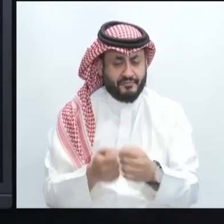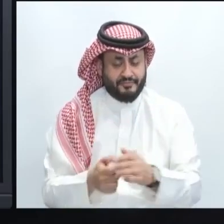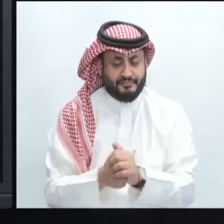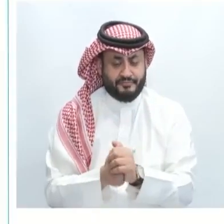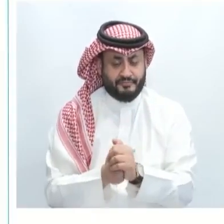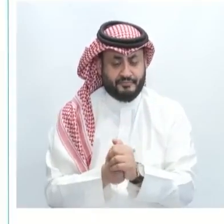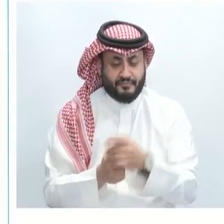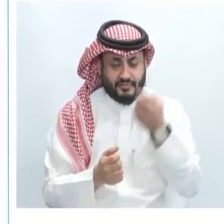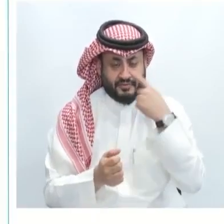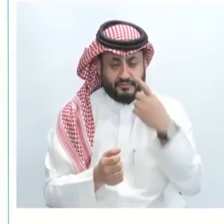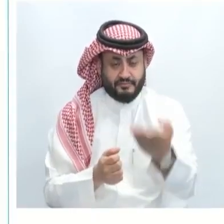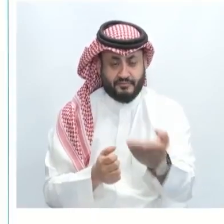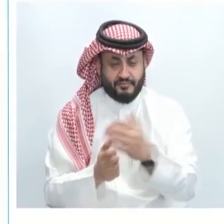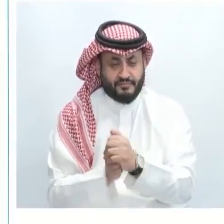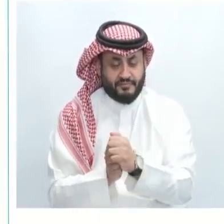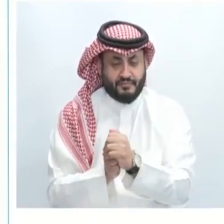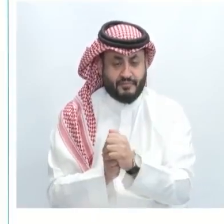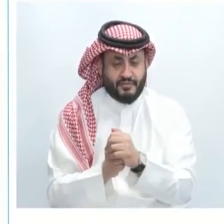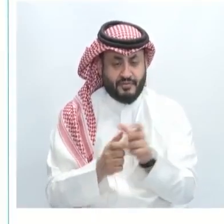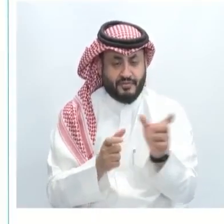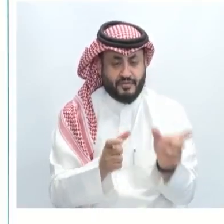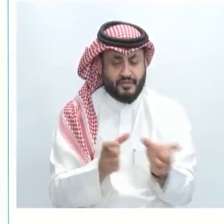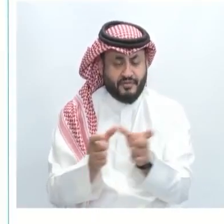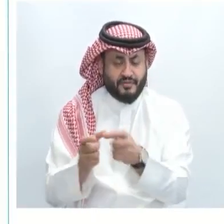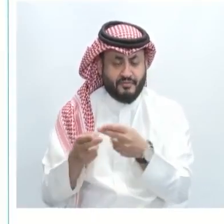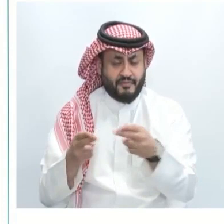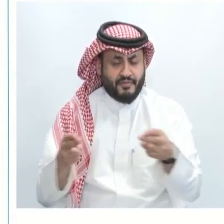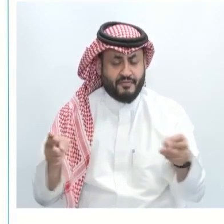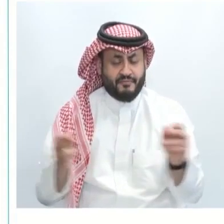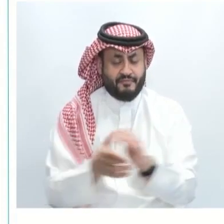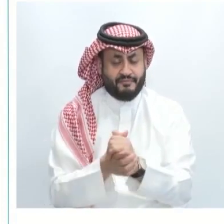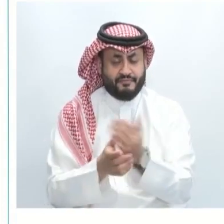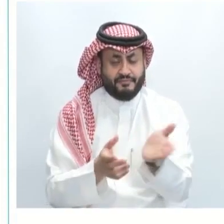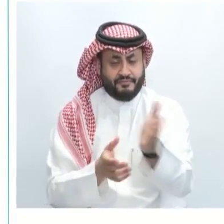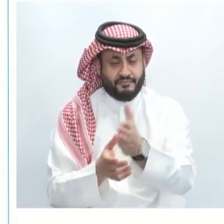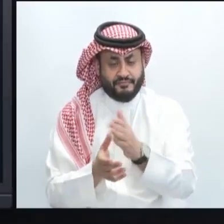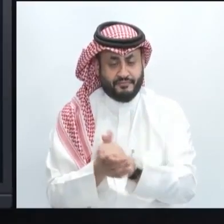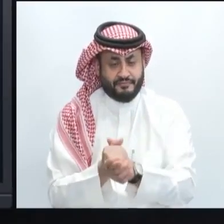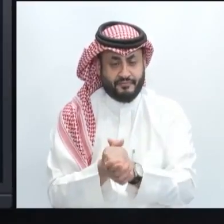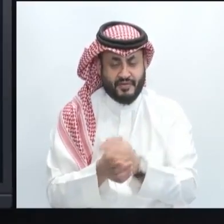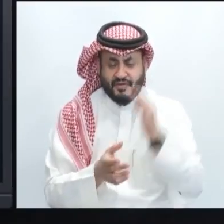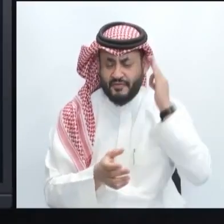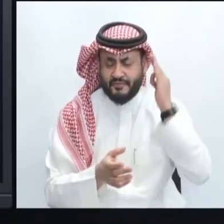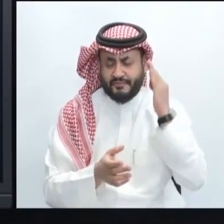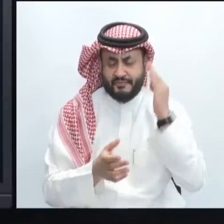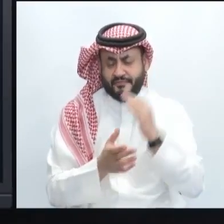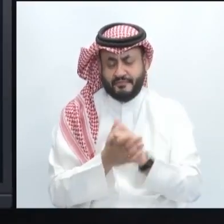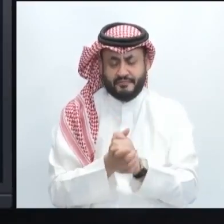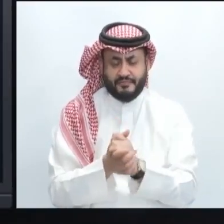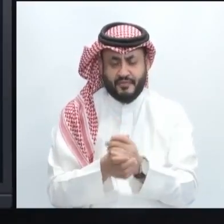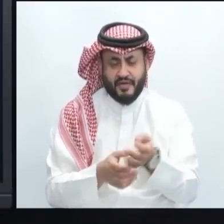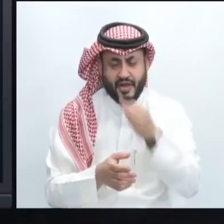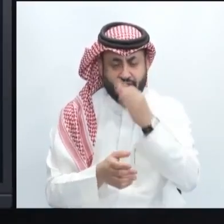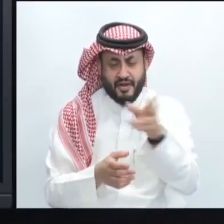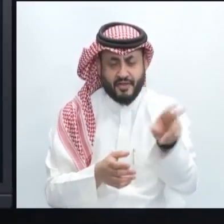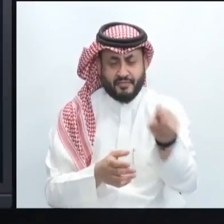to have a look at these different types of food and then you will listen and say it